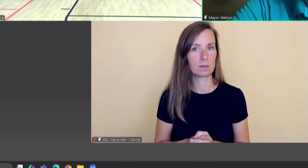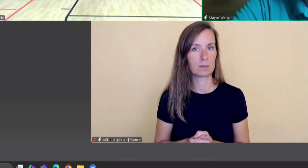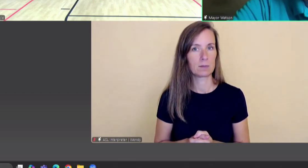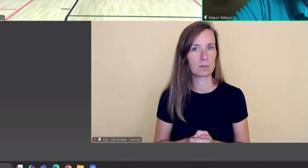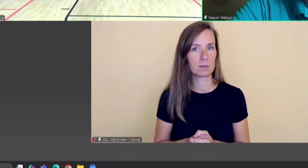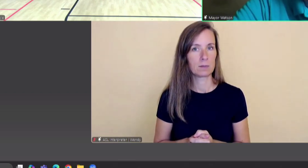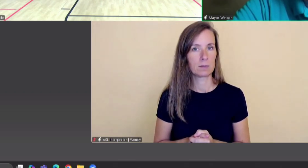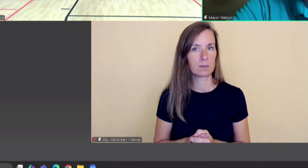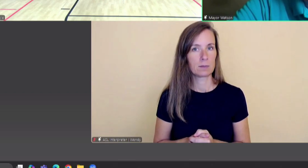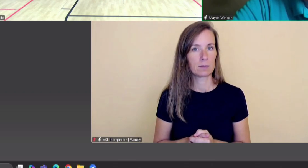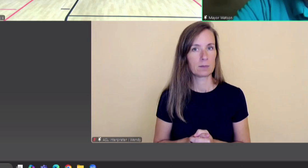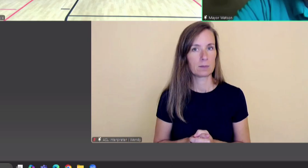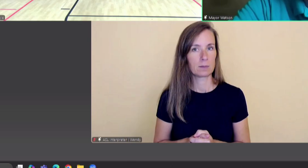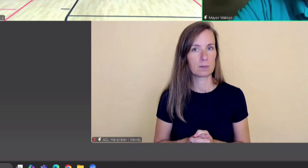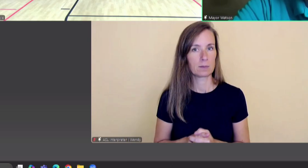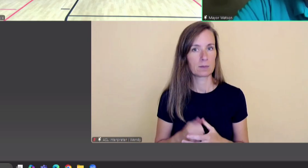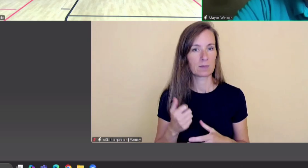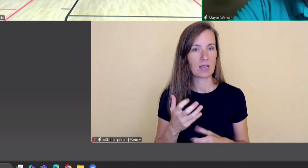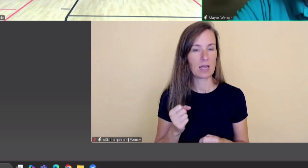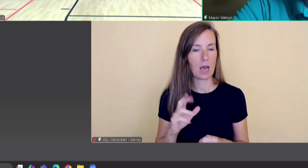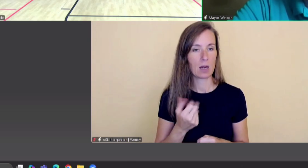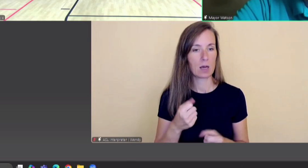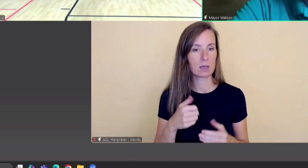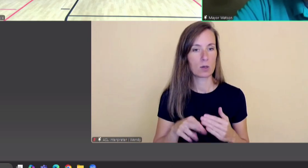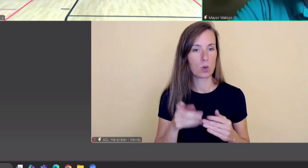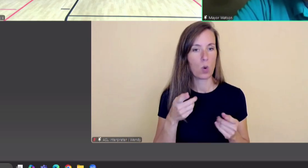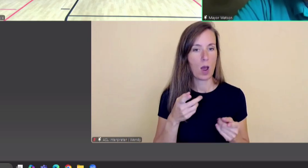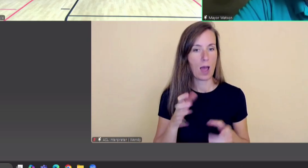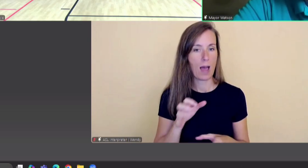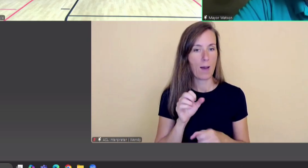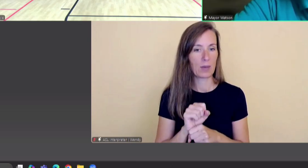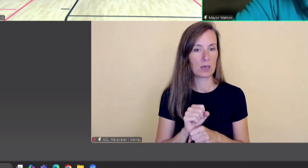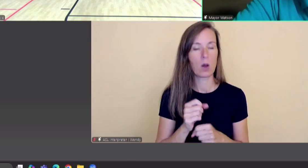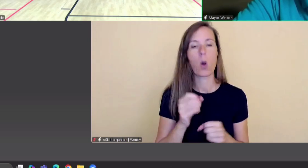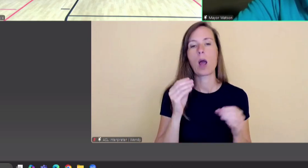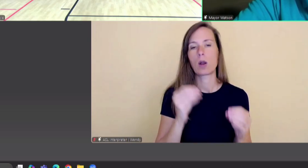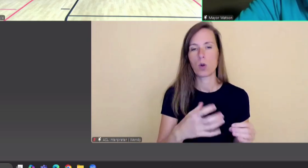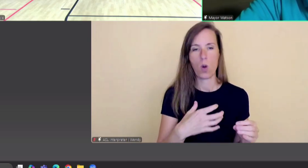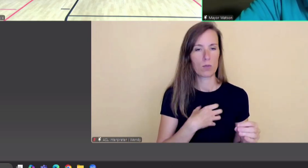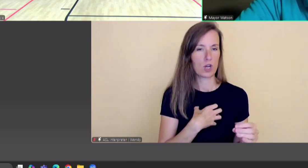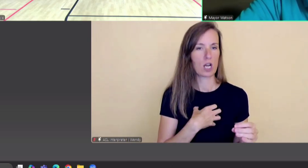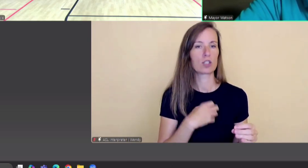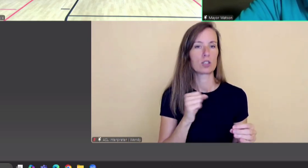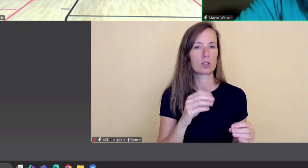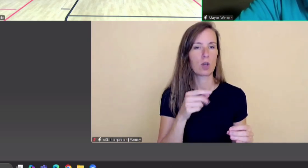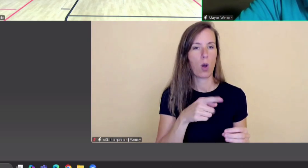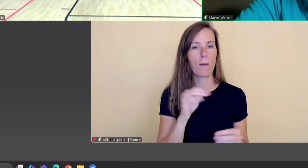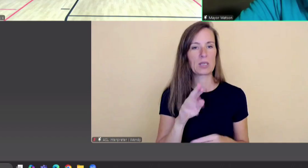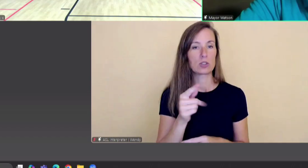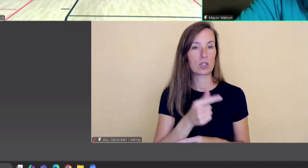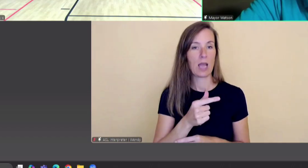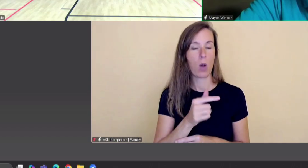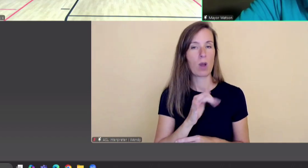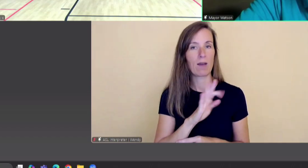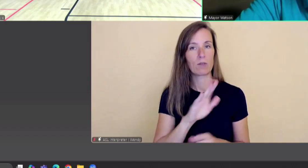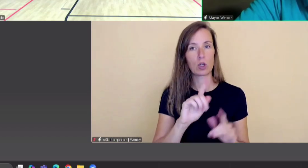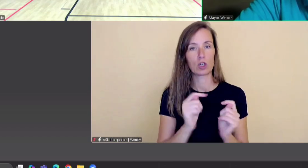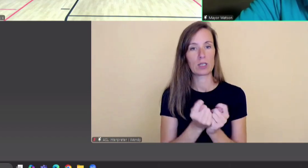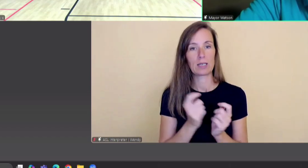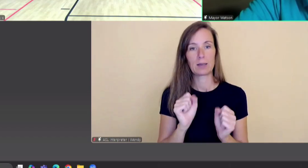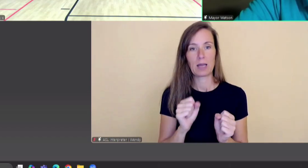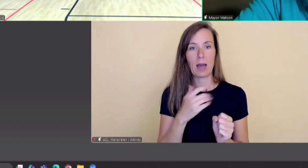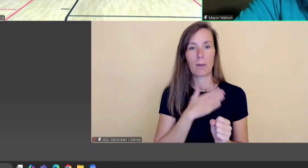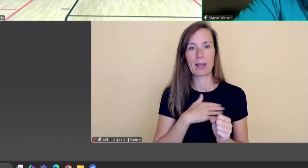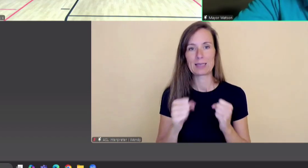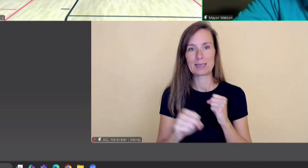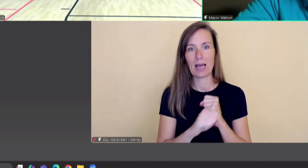Just to get us in the habit. Hearing no objection, then Mr. Galloway, if your team could advertise a closed meeting for